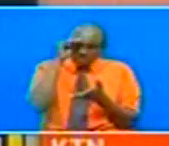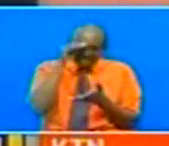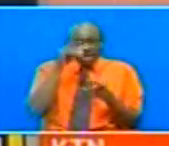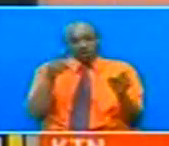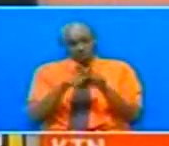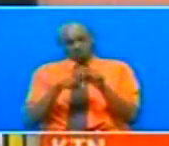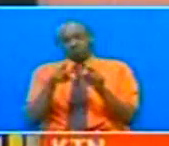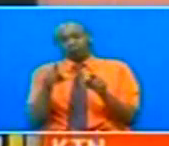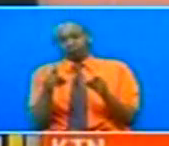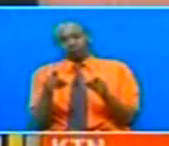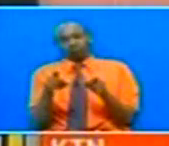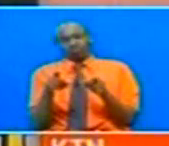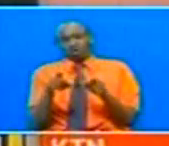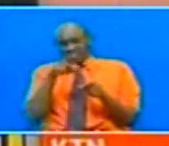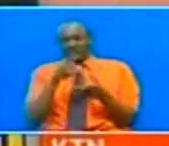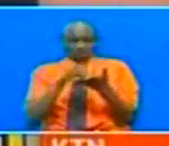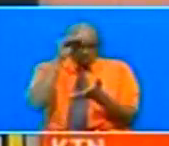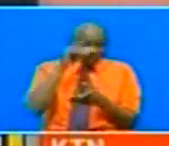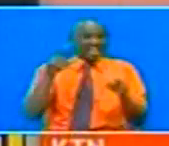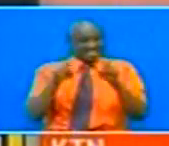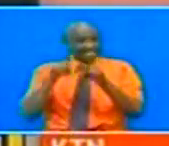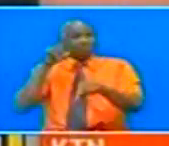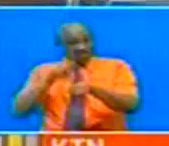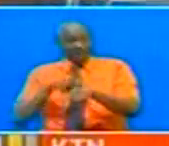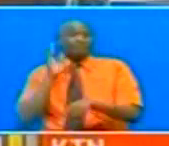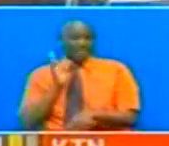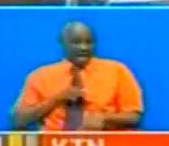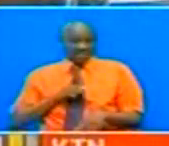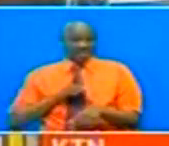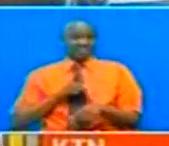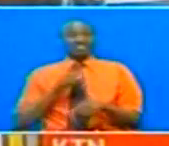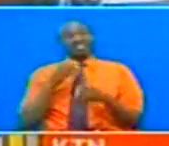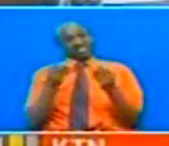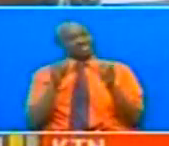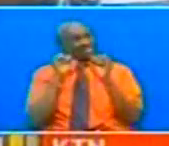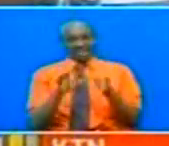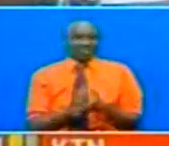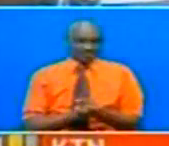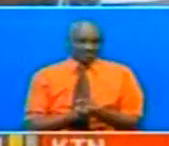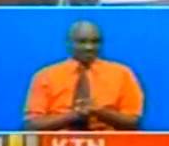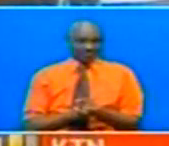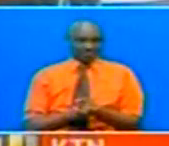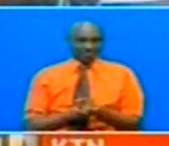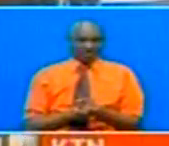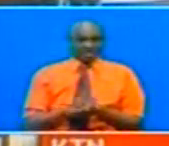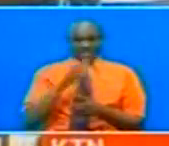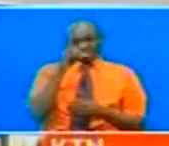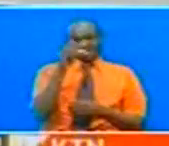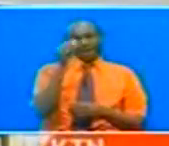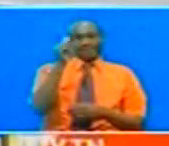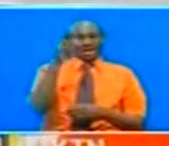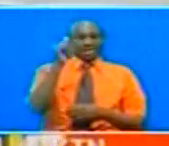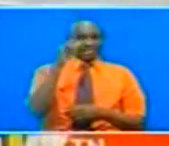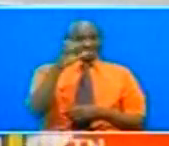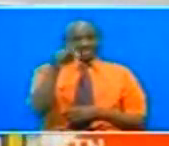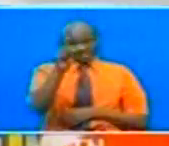you know, running, being a student at the same time a mother. Giving you my card. Damaris Parsitau, mkurugenzi